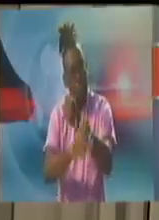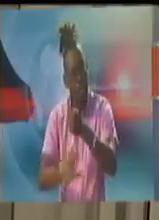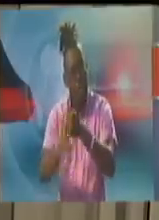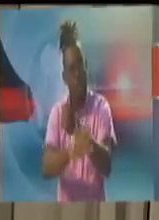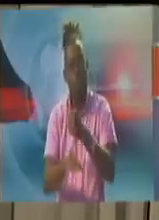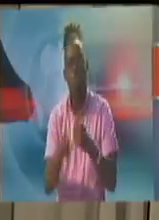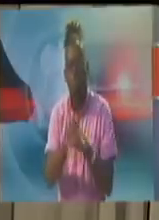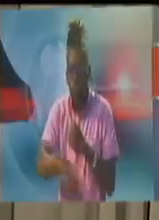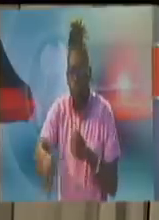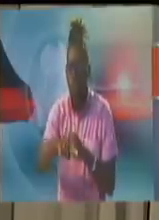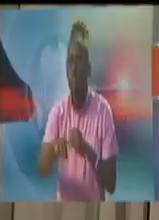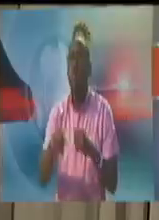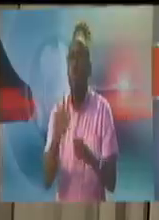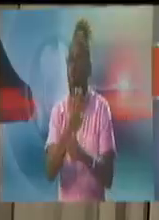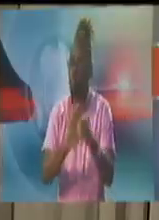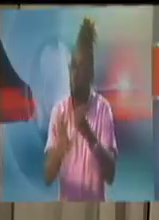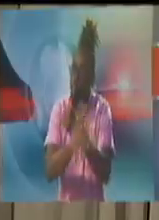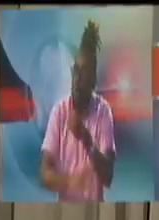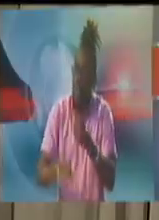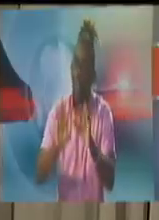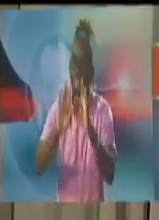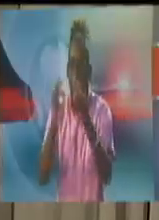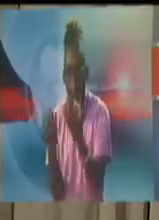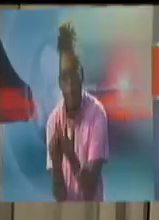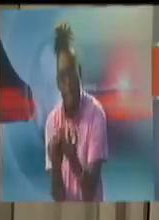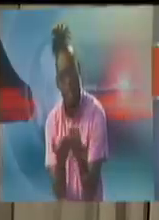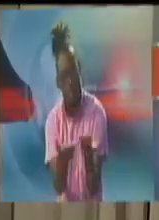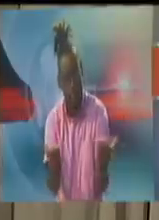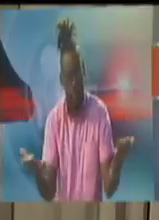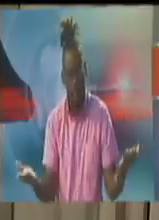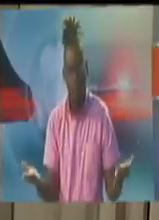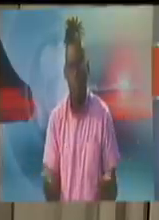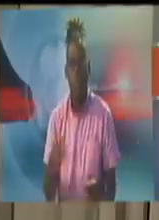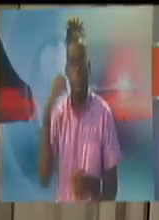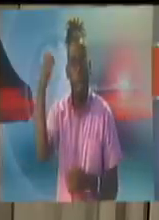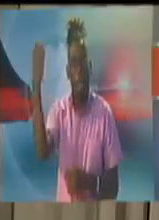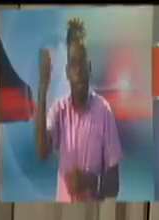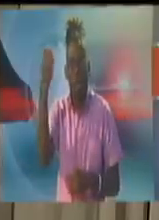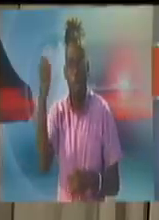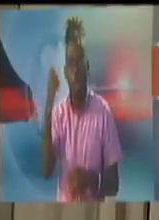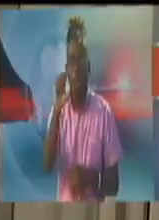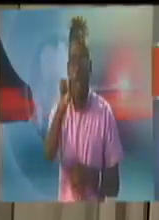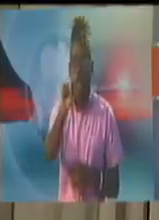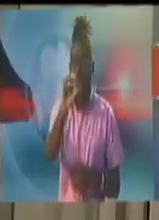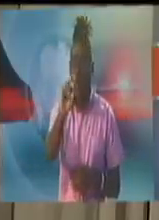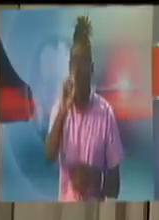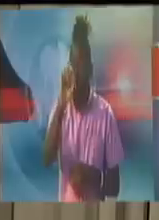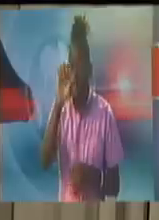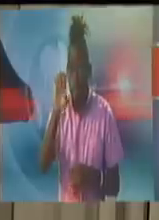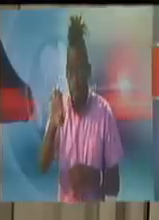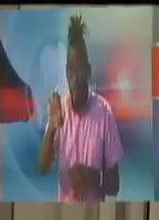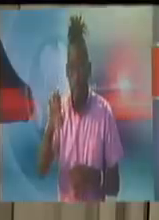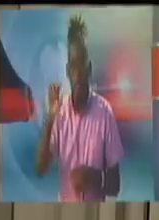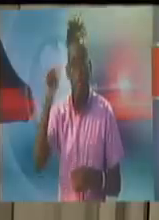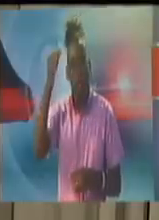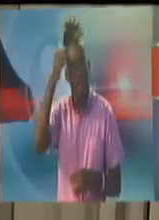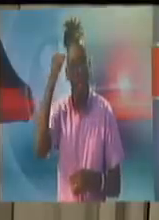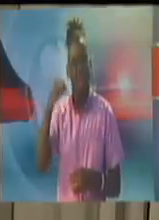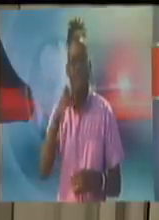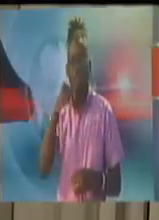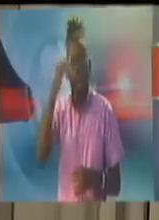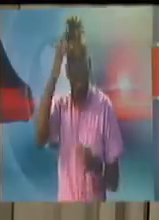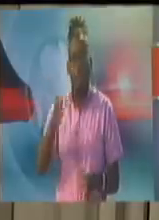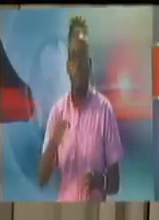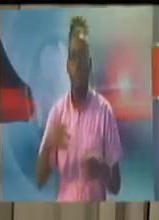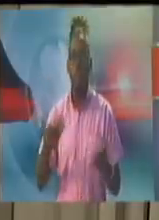abide by it. With respect to the first question of a state of emergency, this government certainly will not just wake up one morning and say, look, we've had enough and